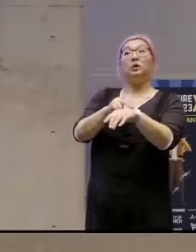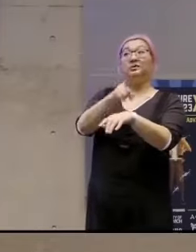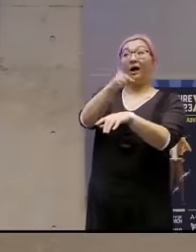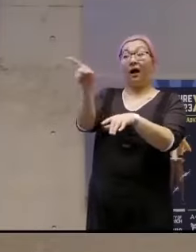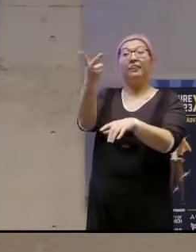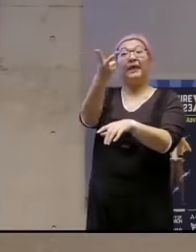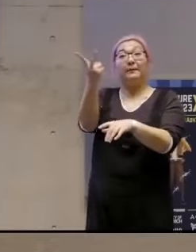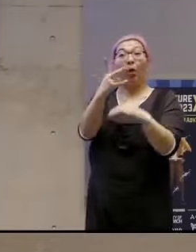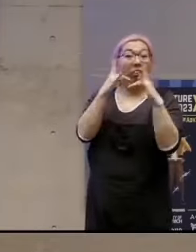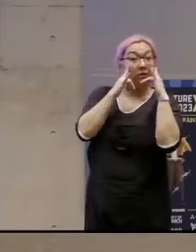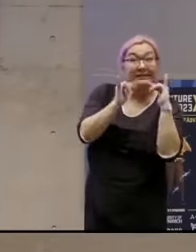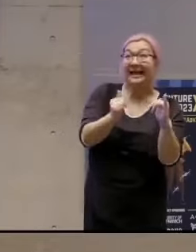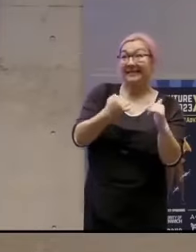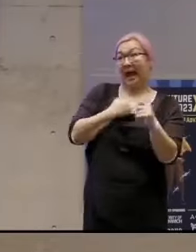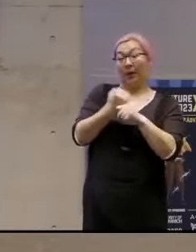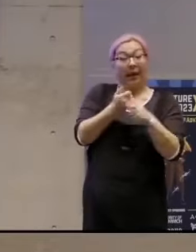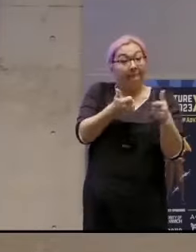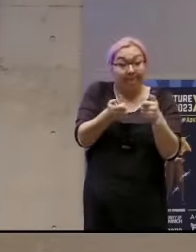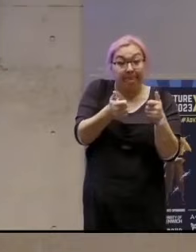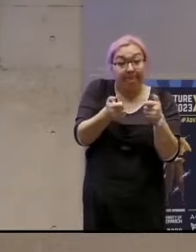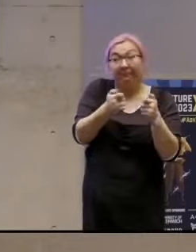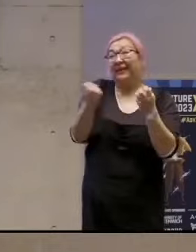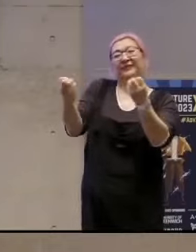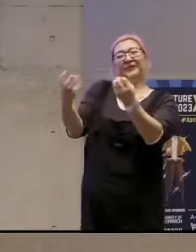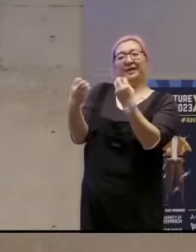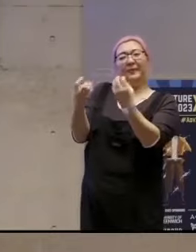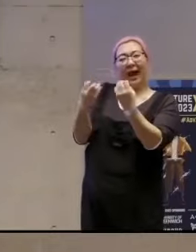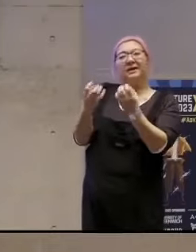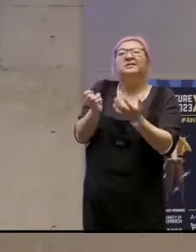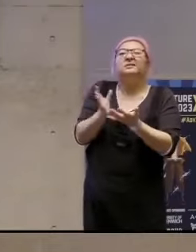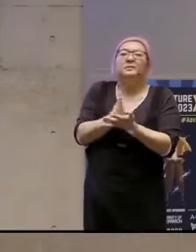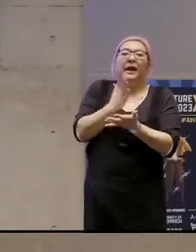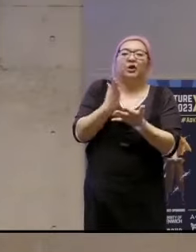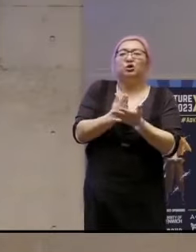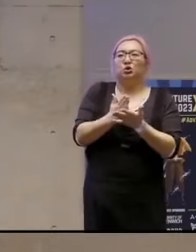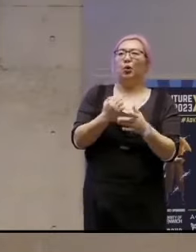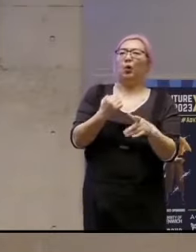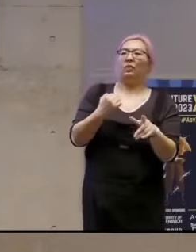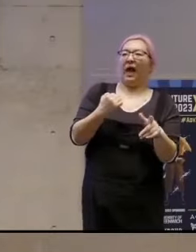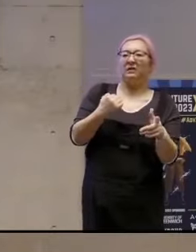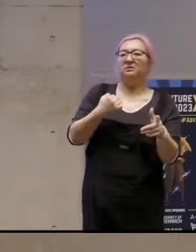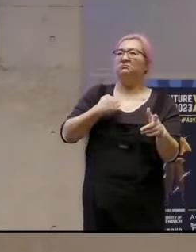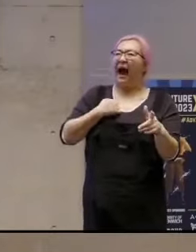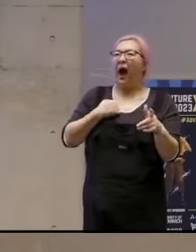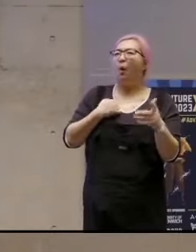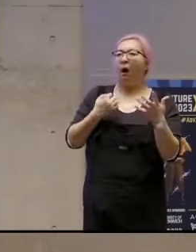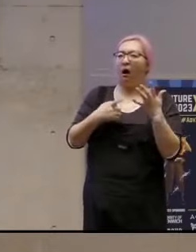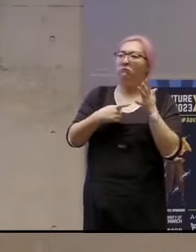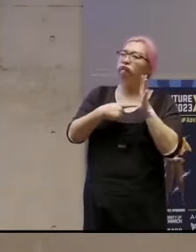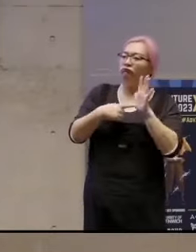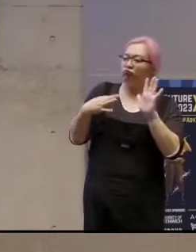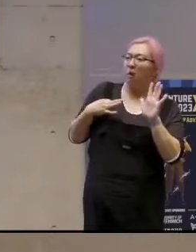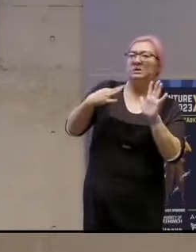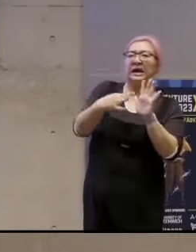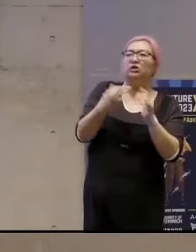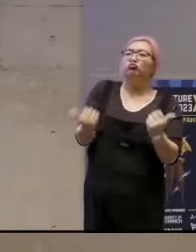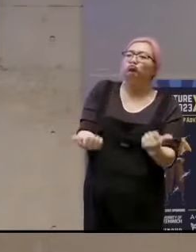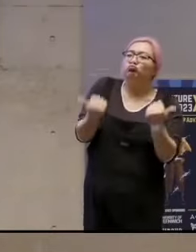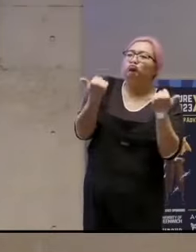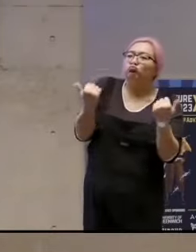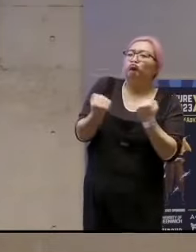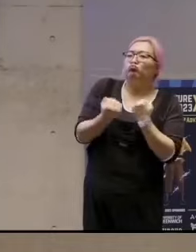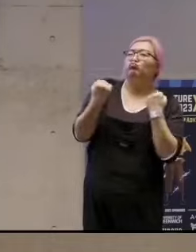feedback, and just to ensure that our portrayal was like clinically sound, and just to get their